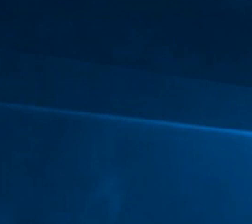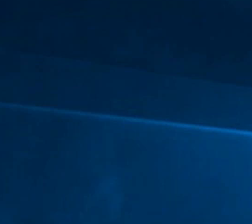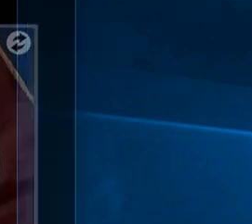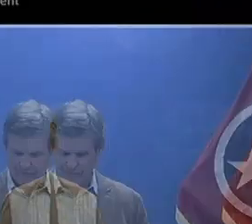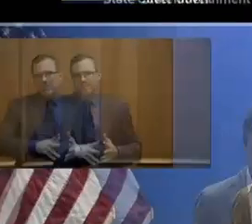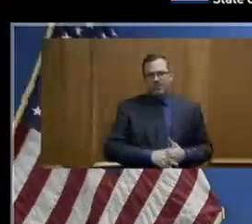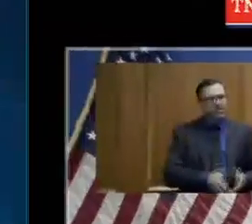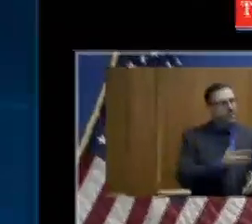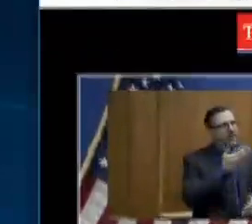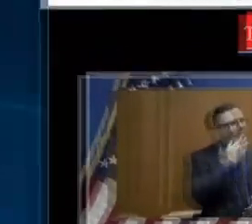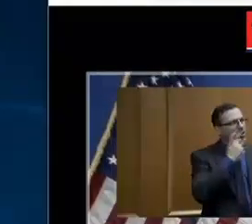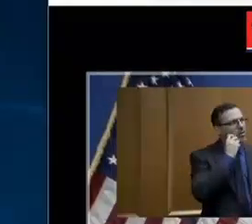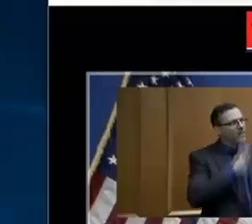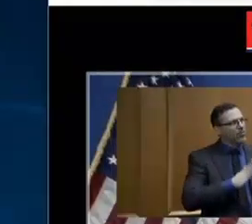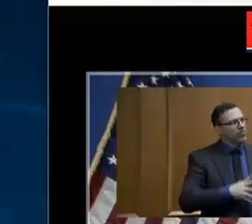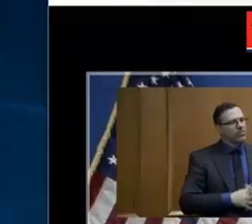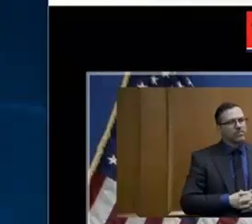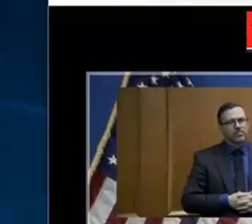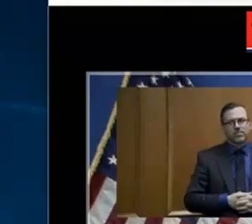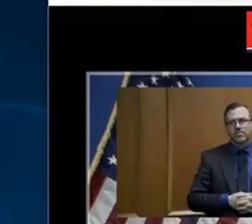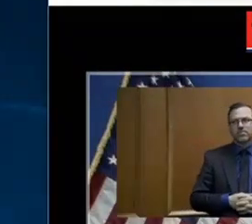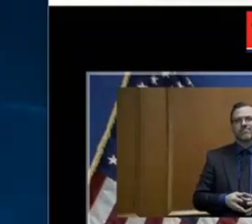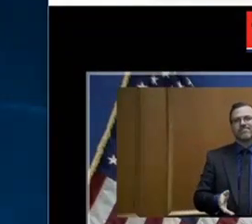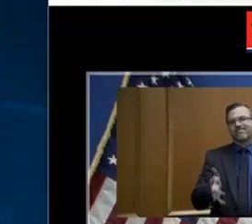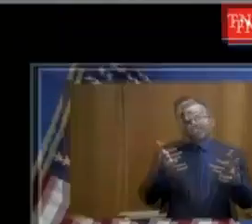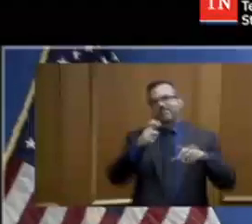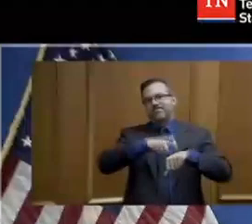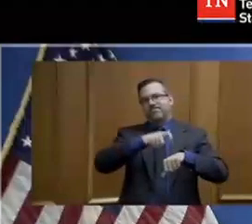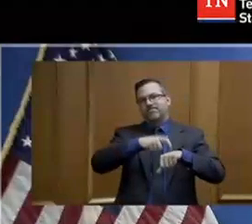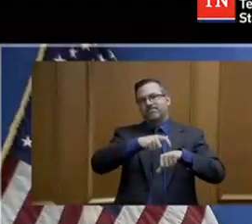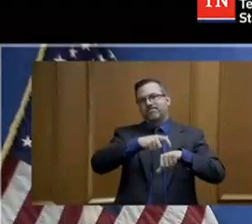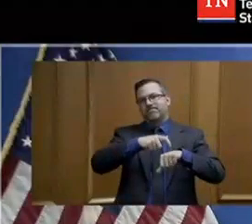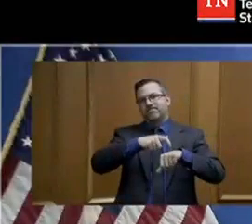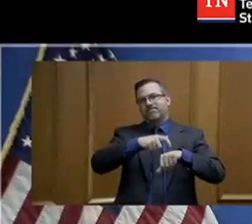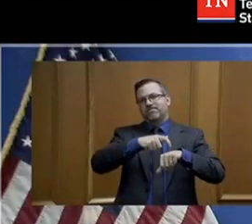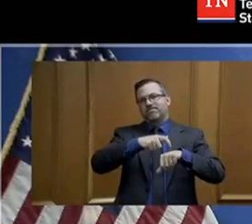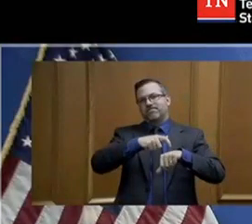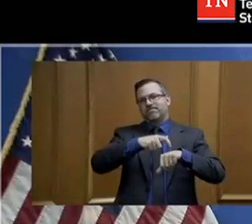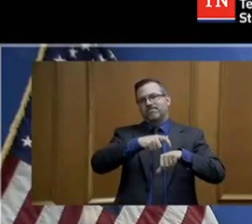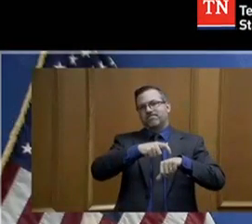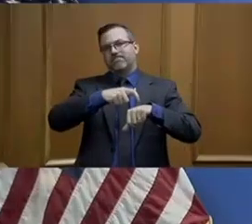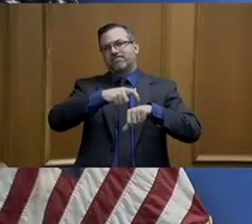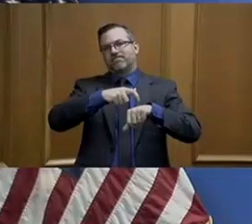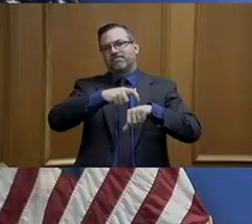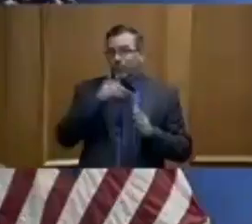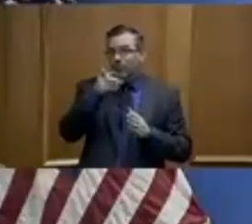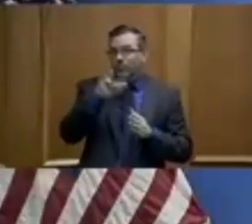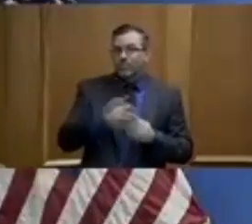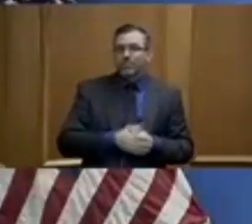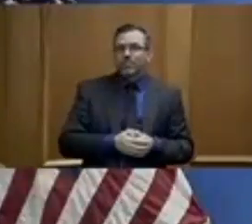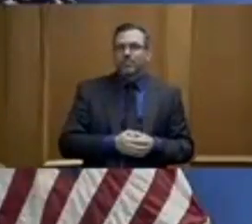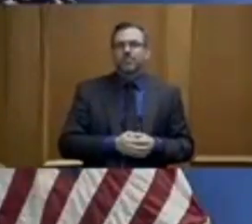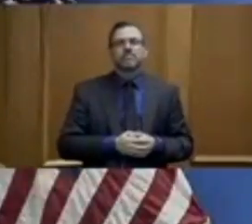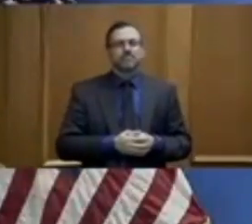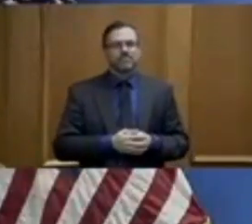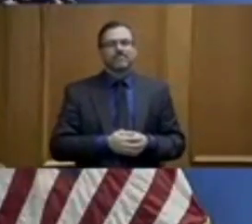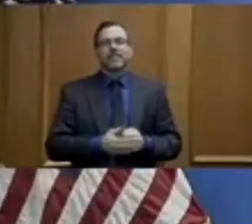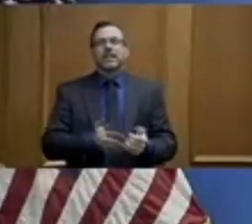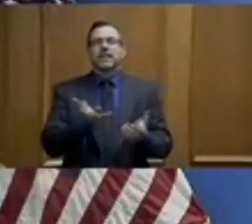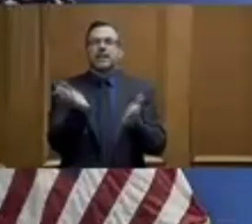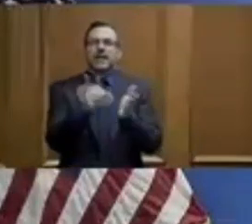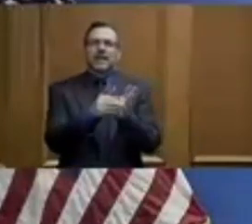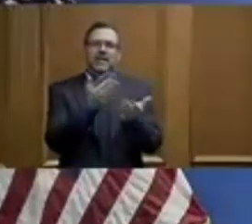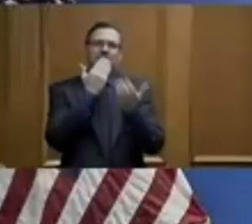Thank you, Governor. Yes, sir. That's all the time we have for questions today, Governor, if you would like to make a closing statement. Yeah, again, thank you for joining